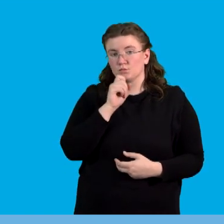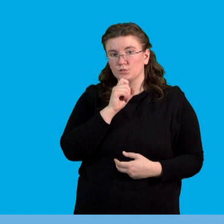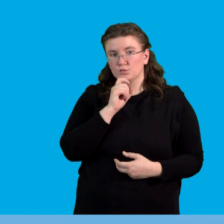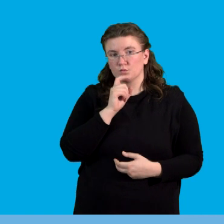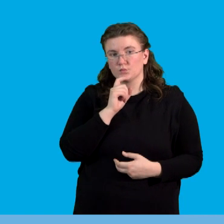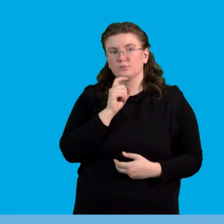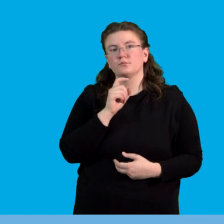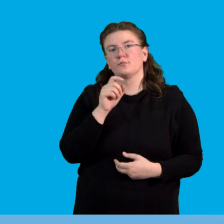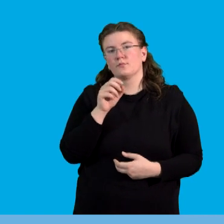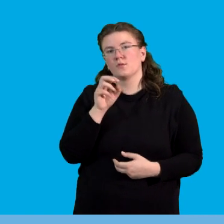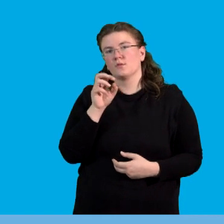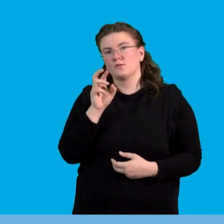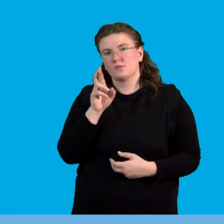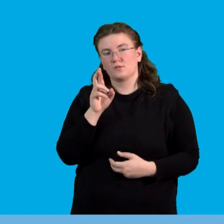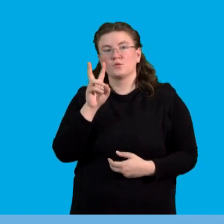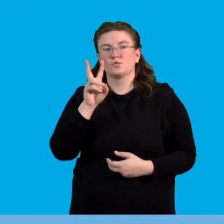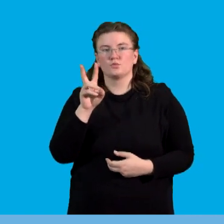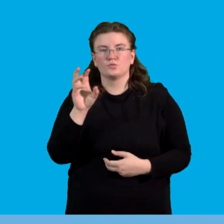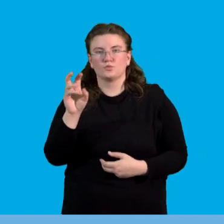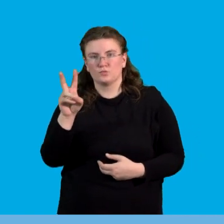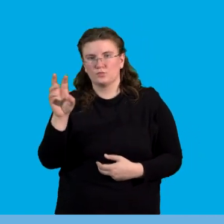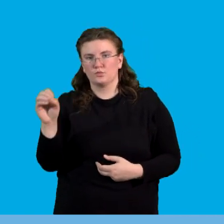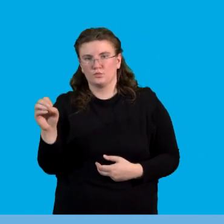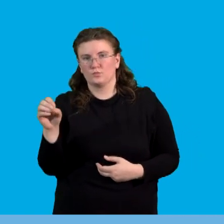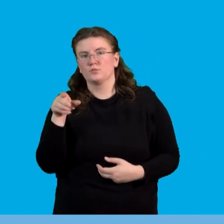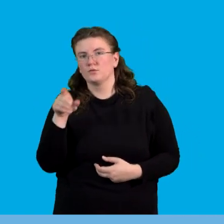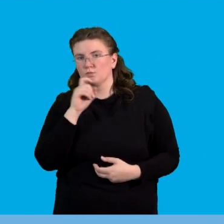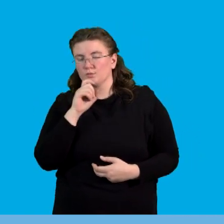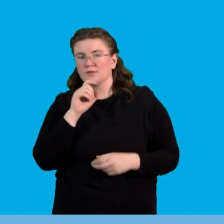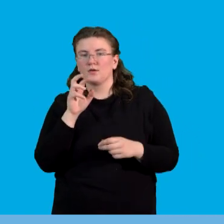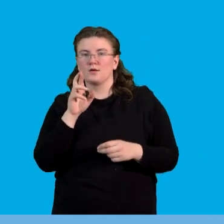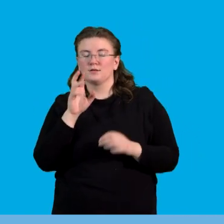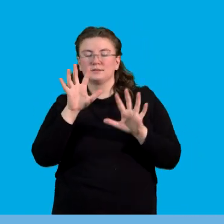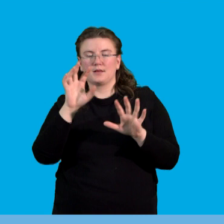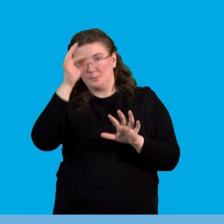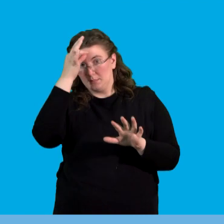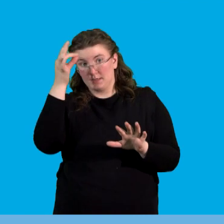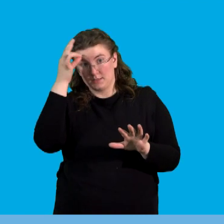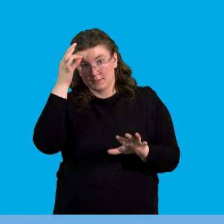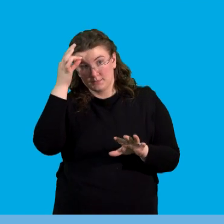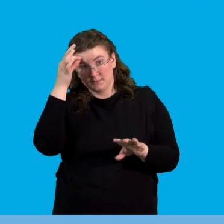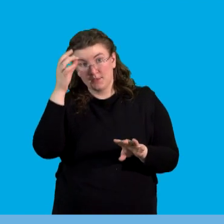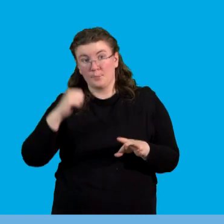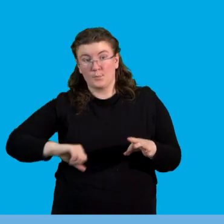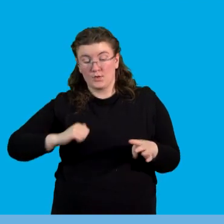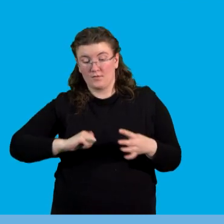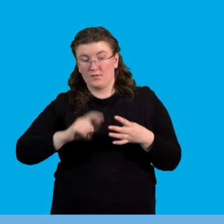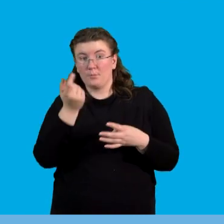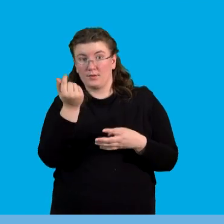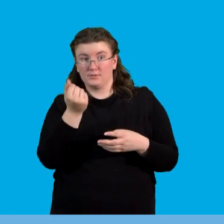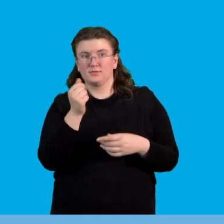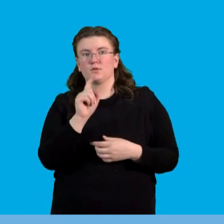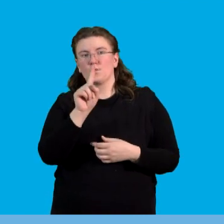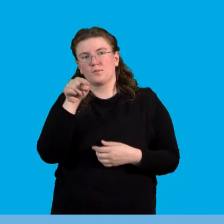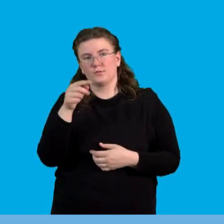of 220, and it is being used for 10 minutes. The municipal tariff is R1.20